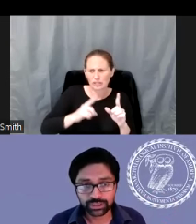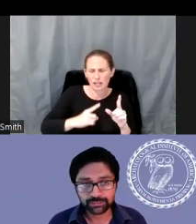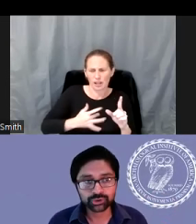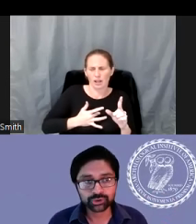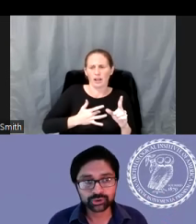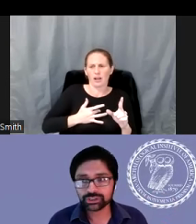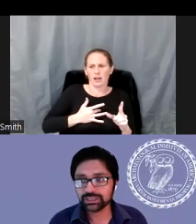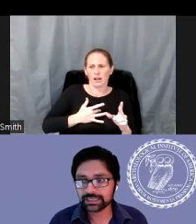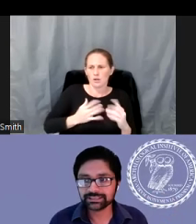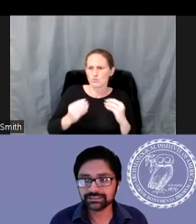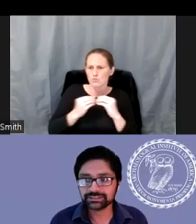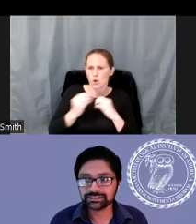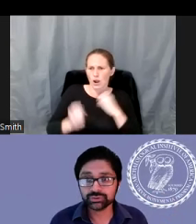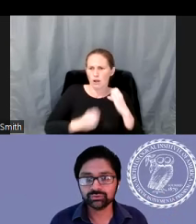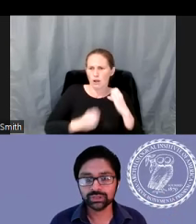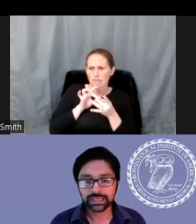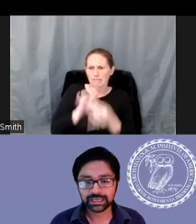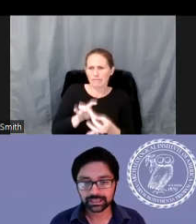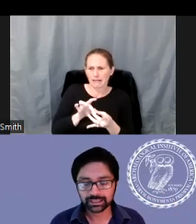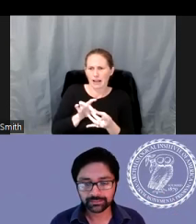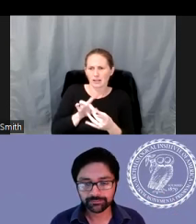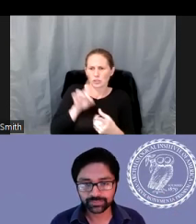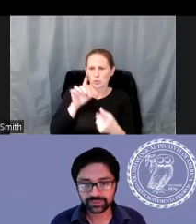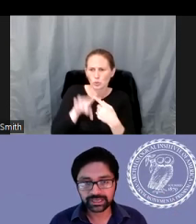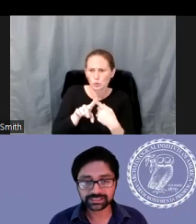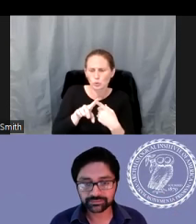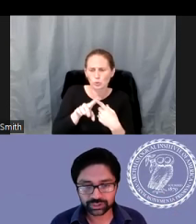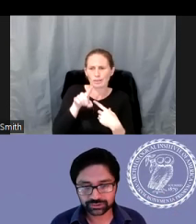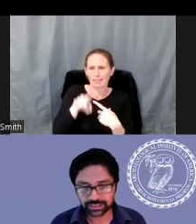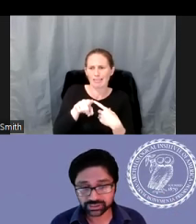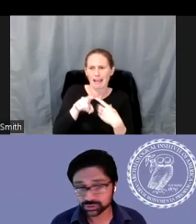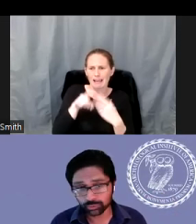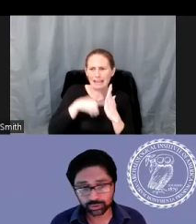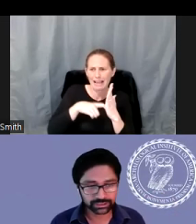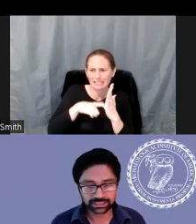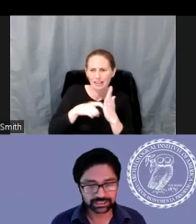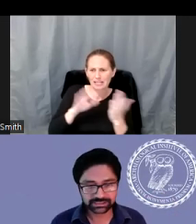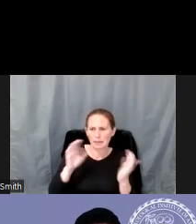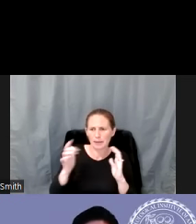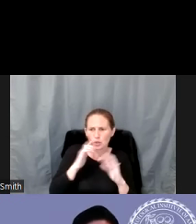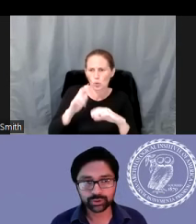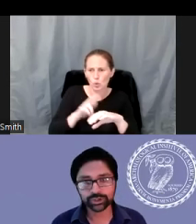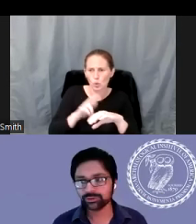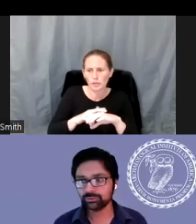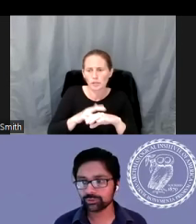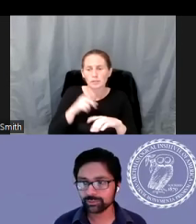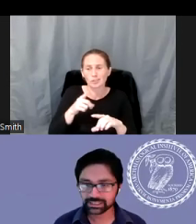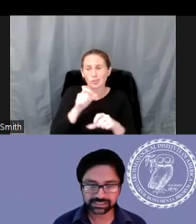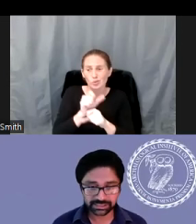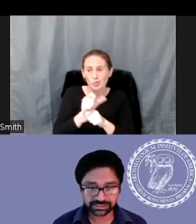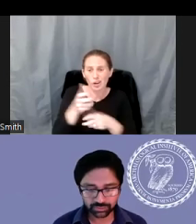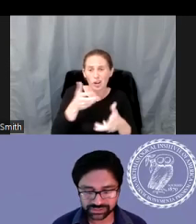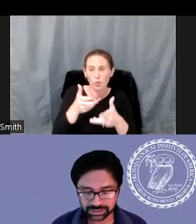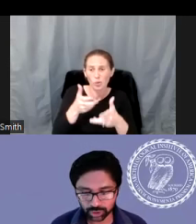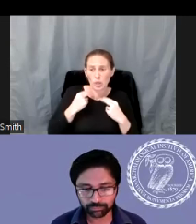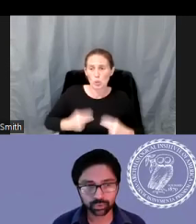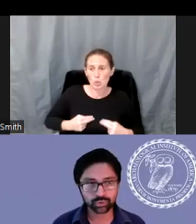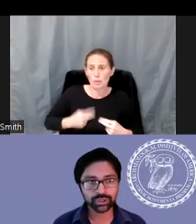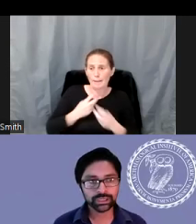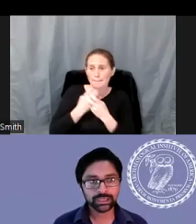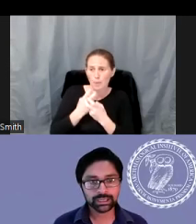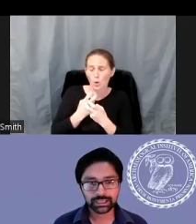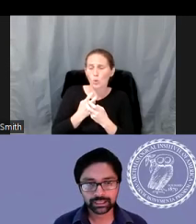more emotionally connected to the excavation than is normal. When you're working with human remains, there's obviously